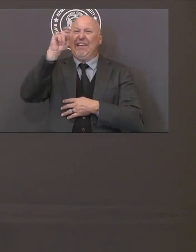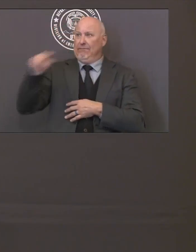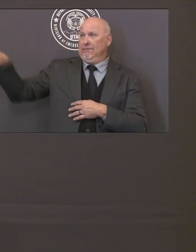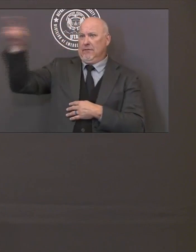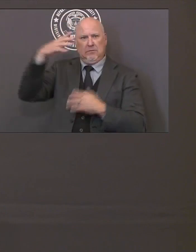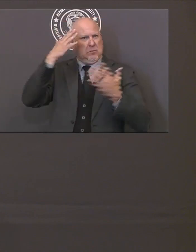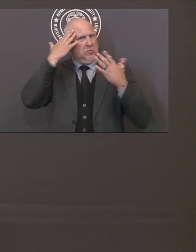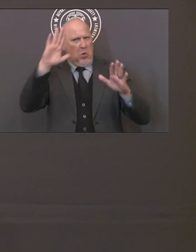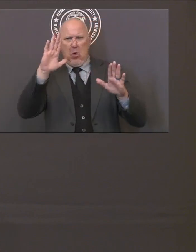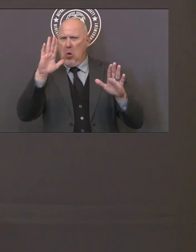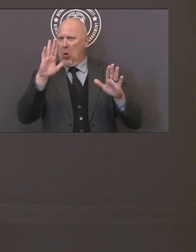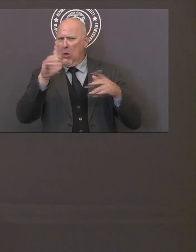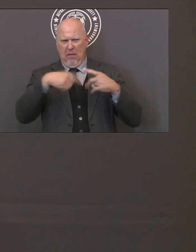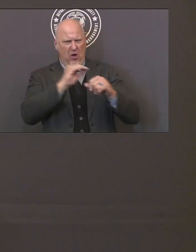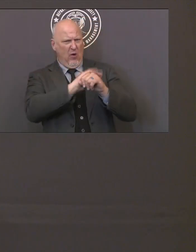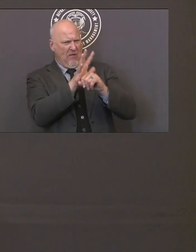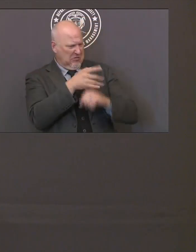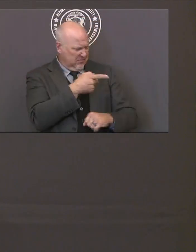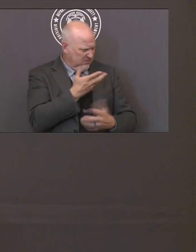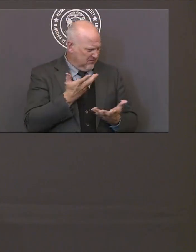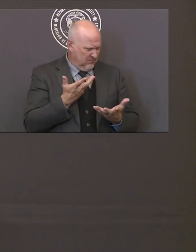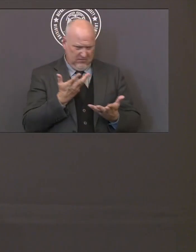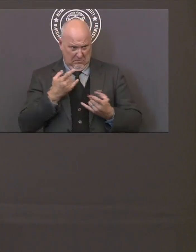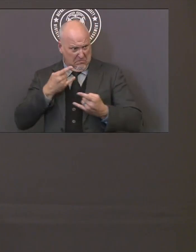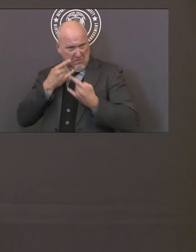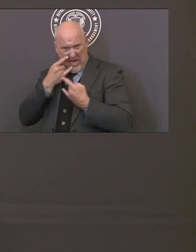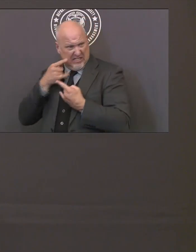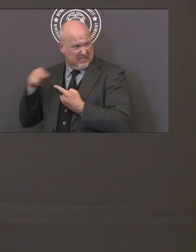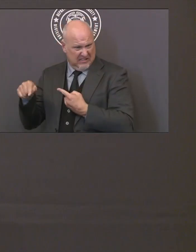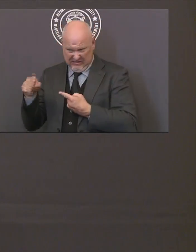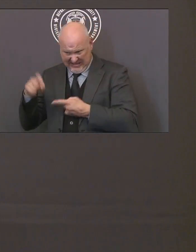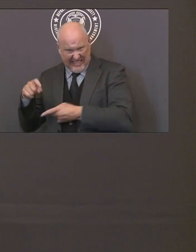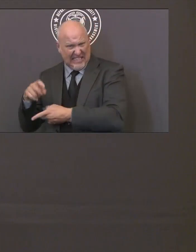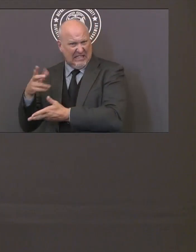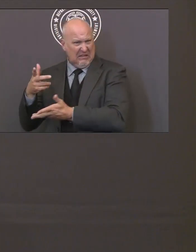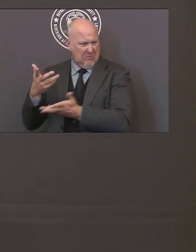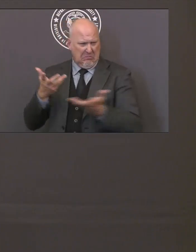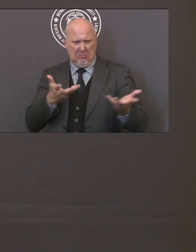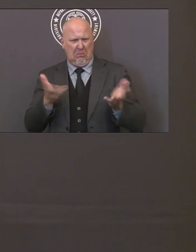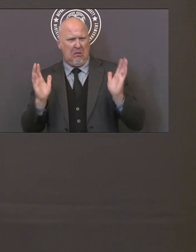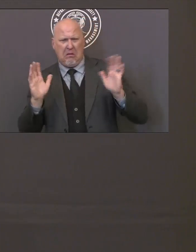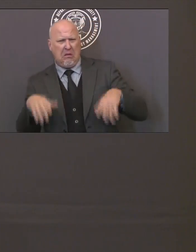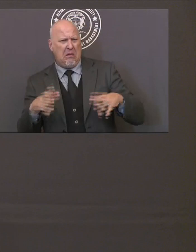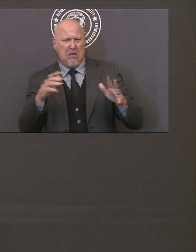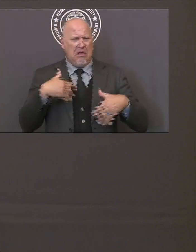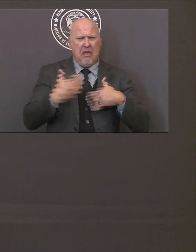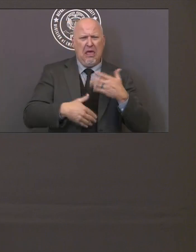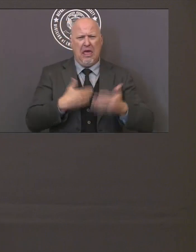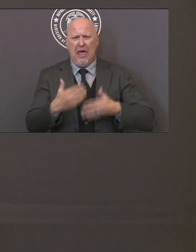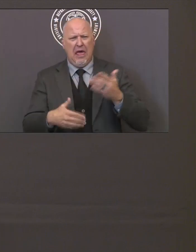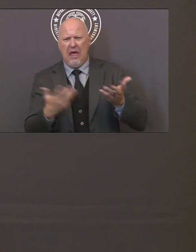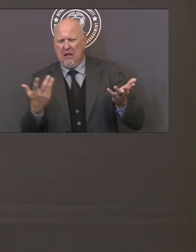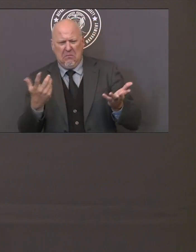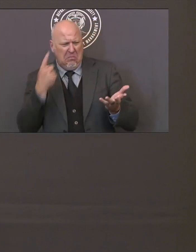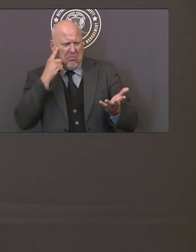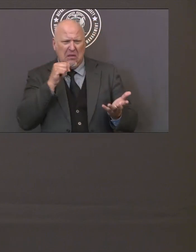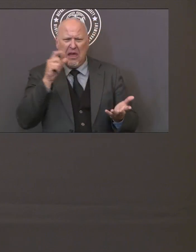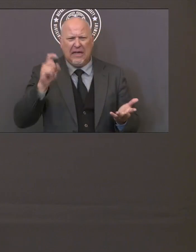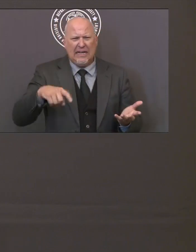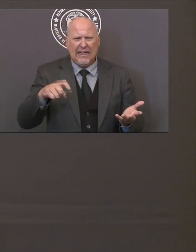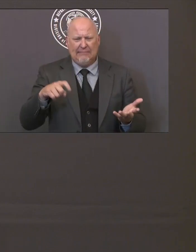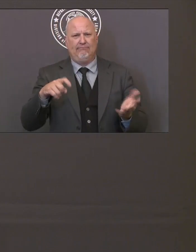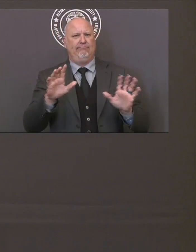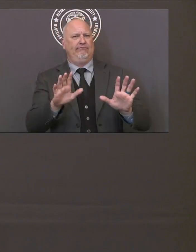previous research, they recommended that masks would not be effective, public masking would not be effective. However, since it's a rapidly